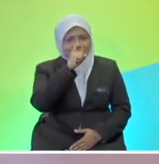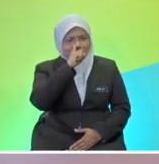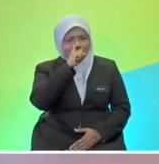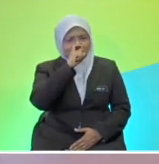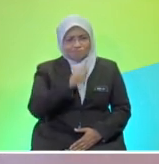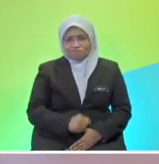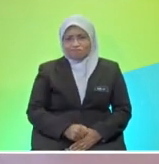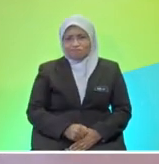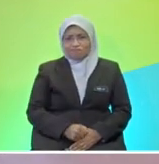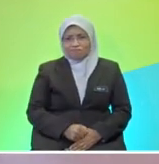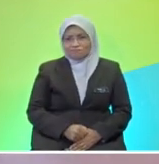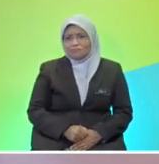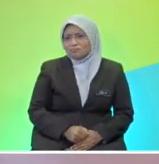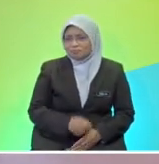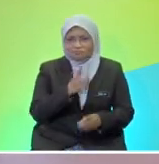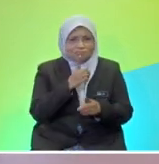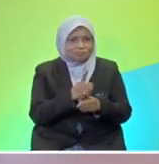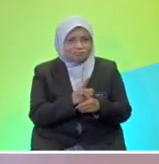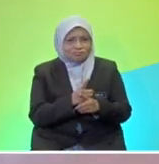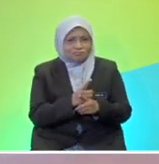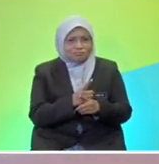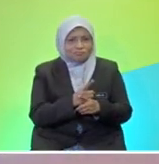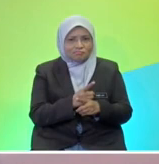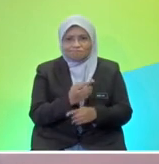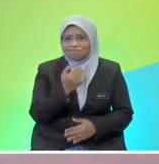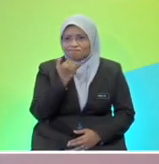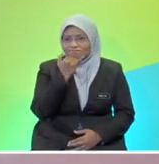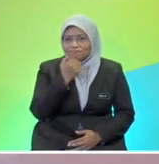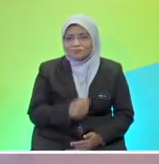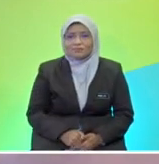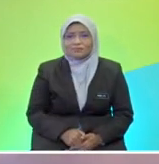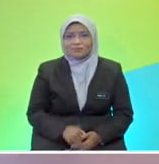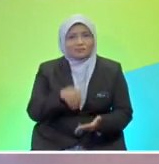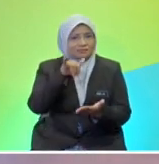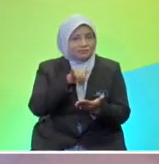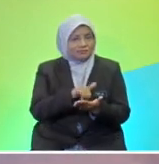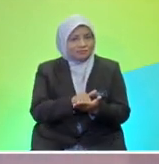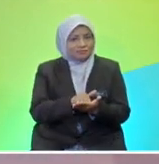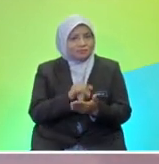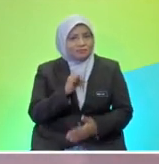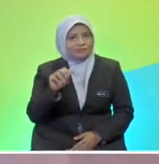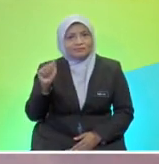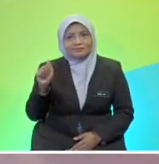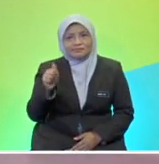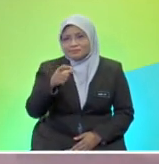Sorry, this is a teddy bear. Yeah, this is a... Teddy bear. How about this one?